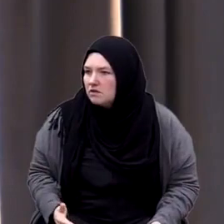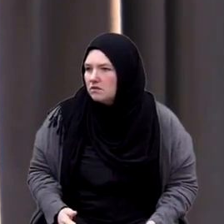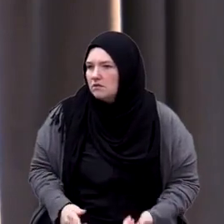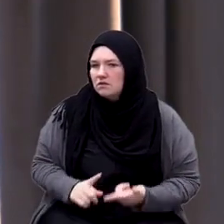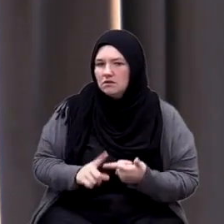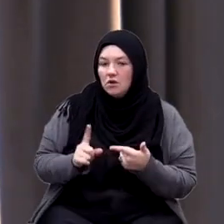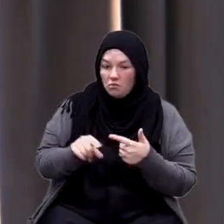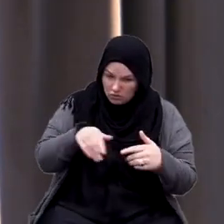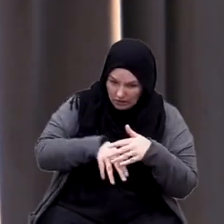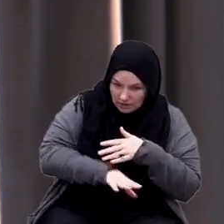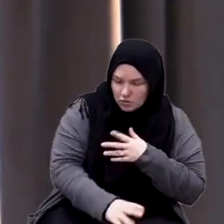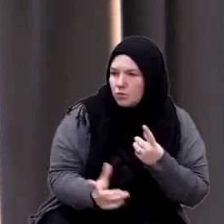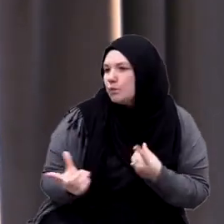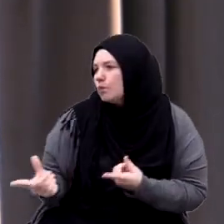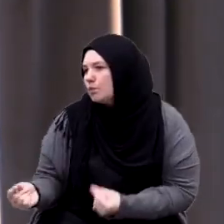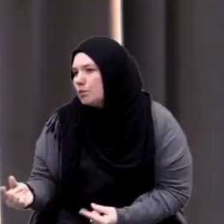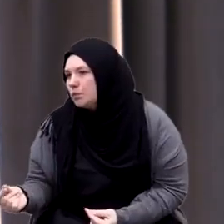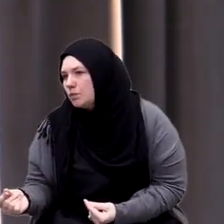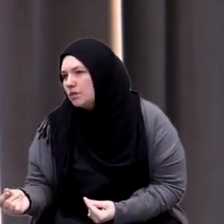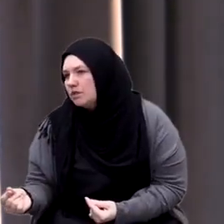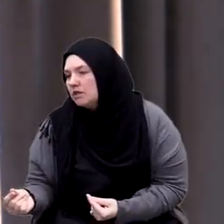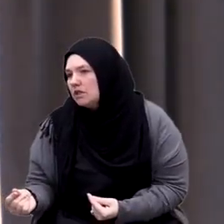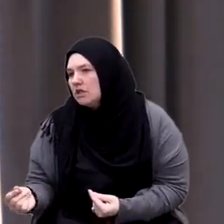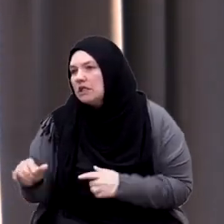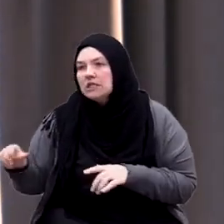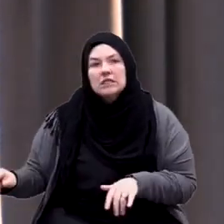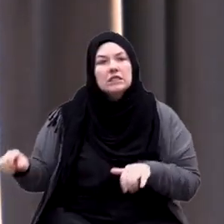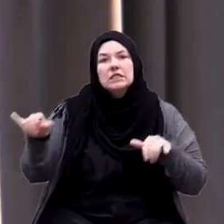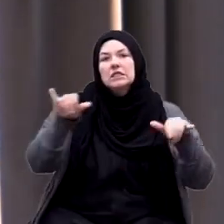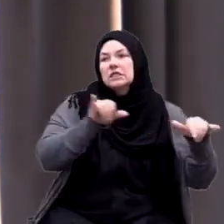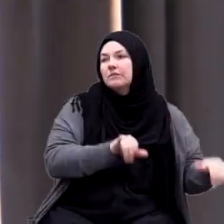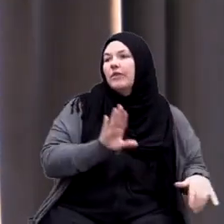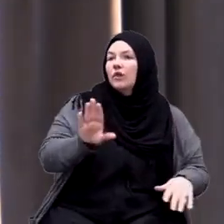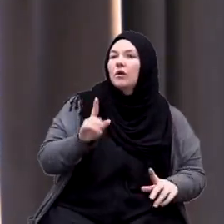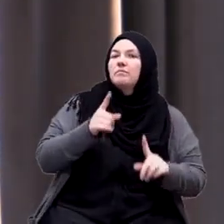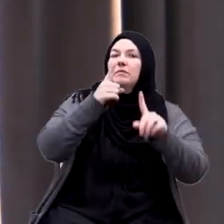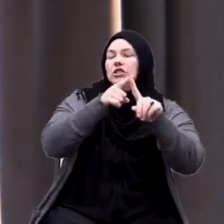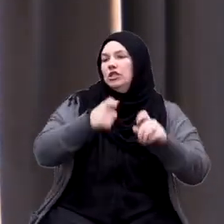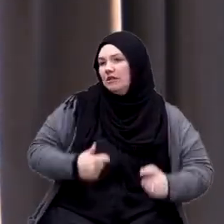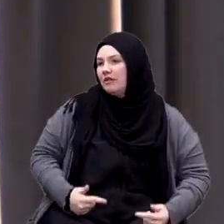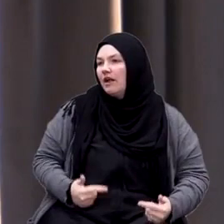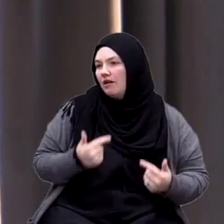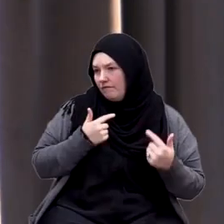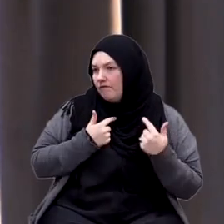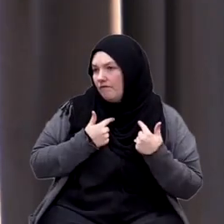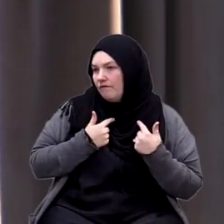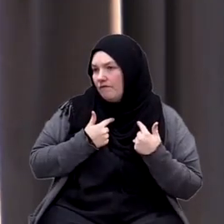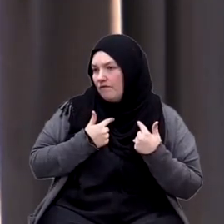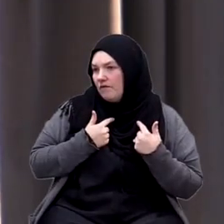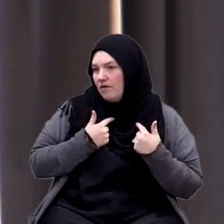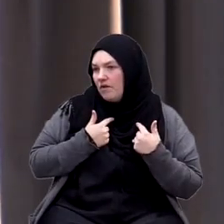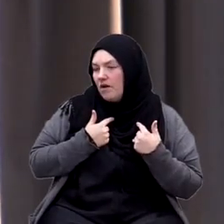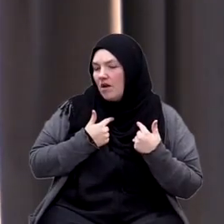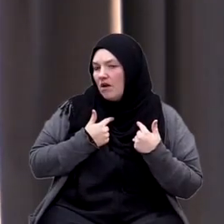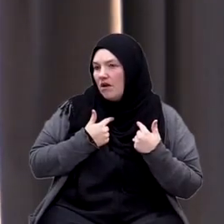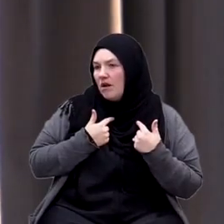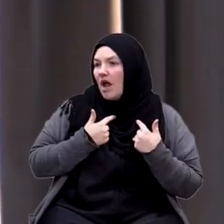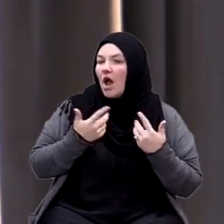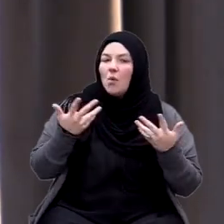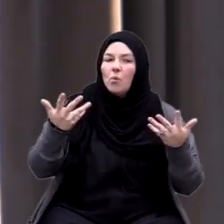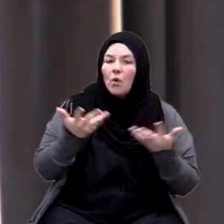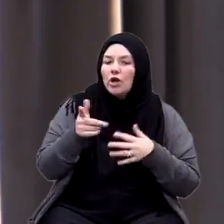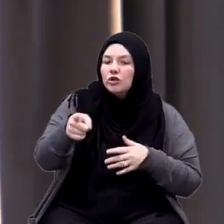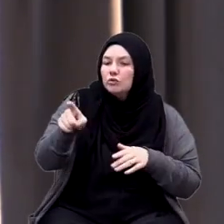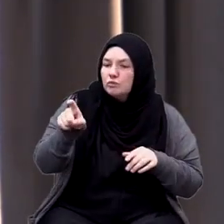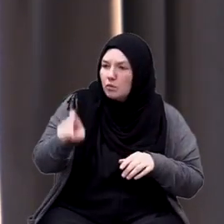they supposed to do here? It is similar to their mission in life and what they are supposed to use their